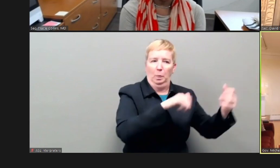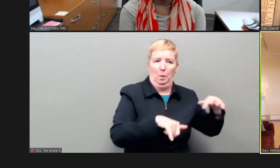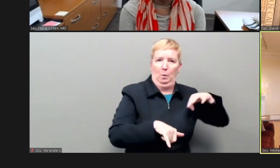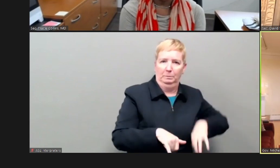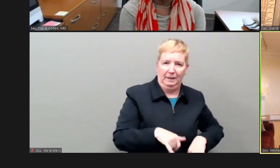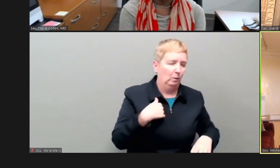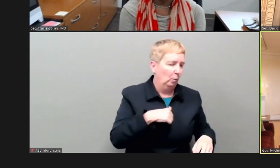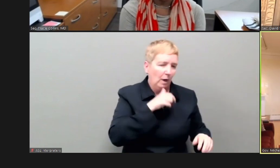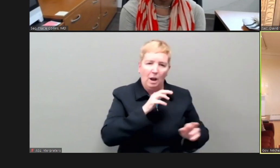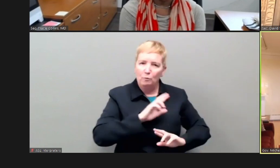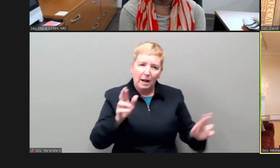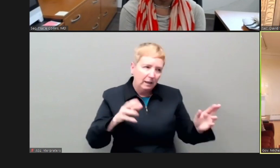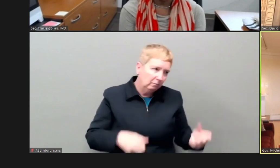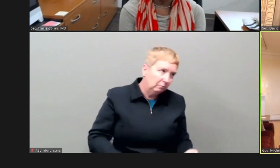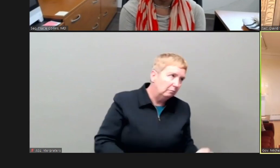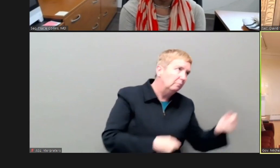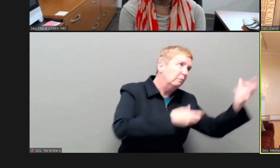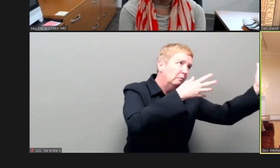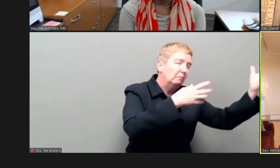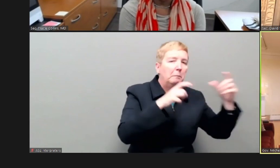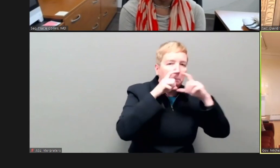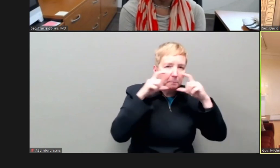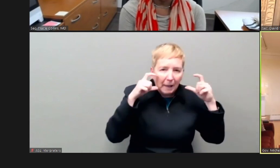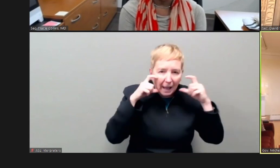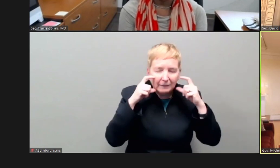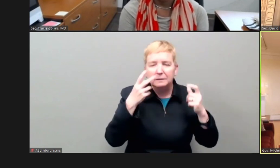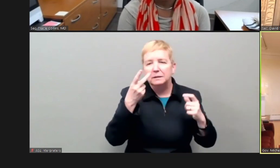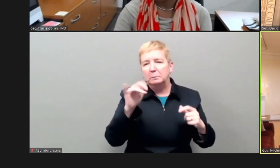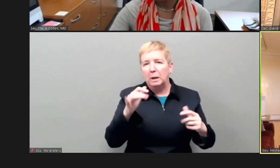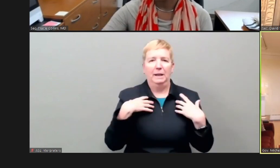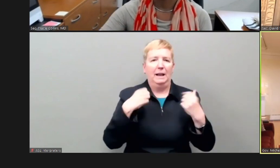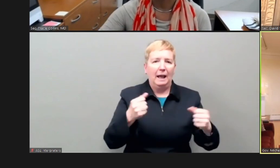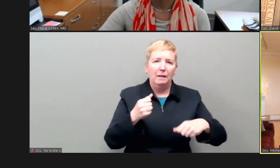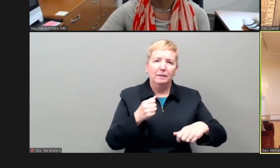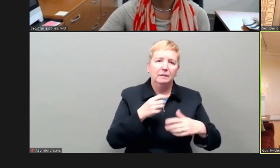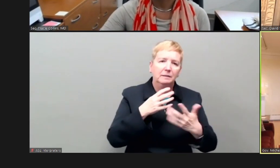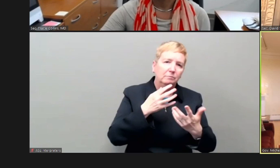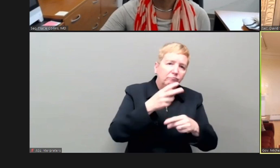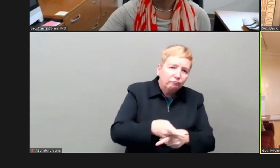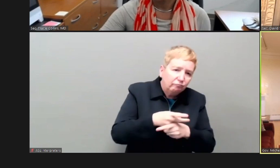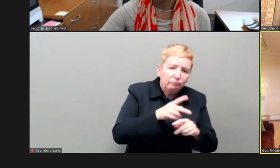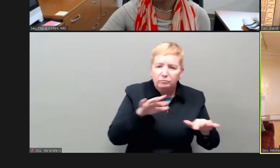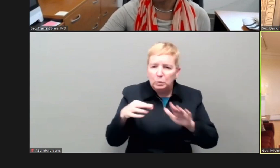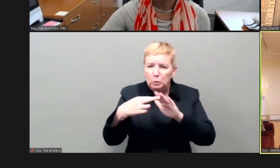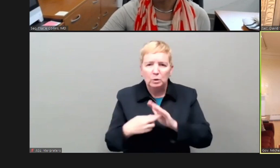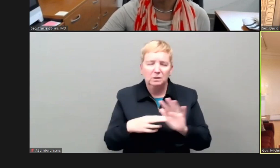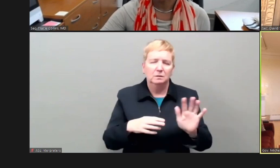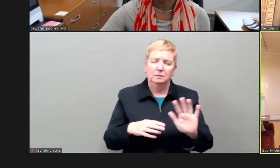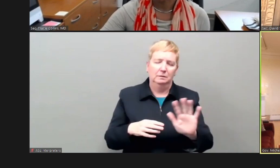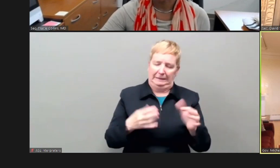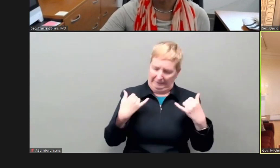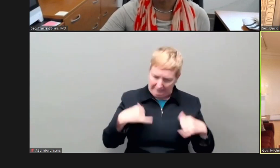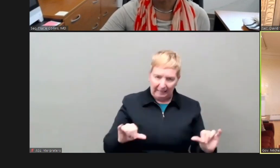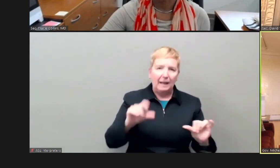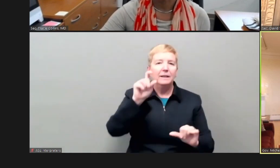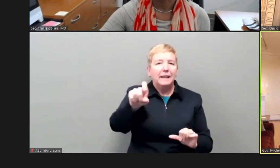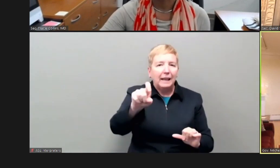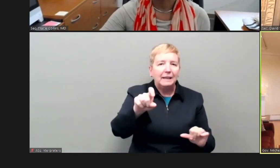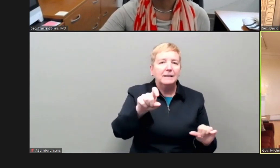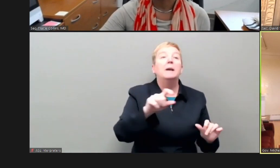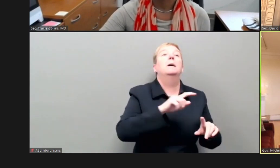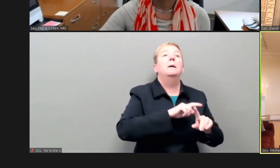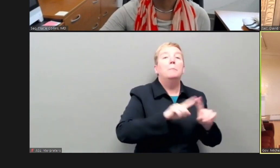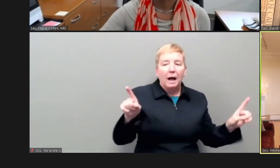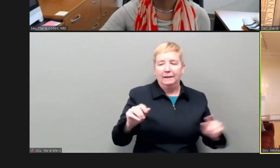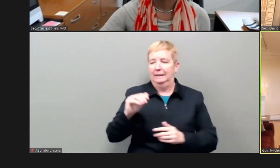people that mask wearing and public health precautions are no longer needed. They are. And this is just an